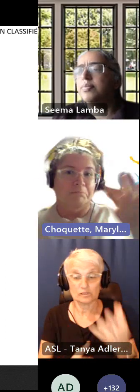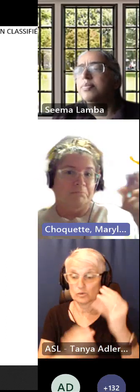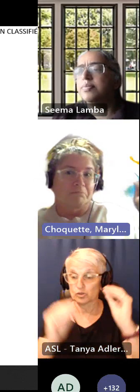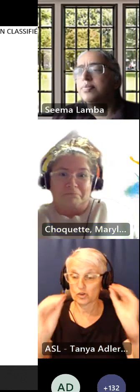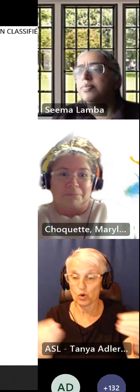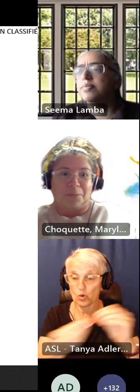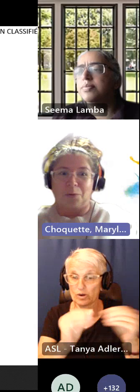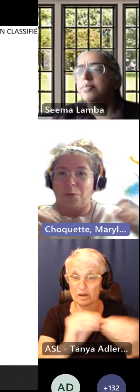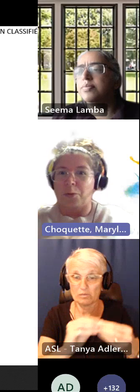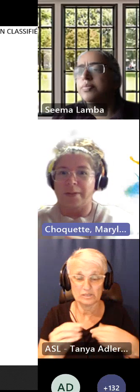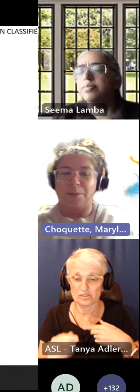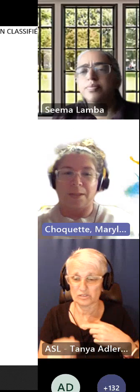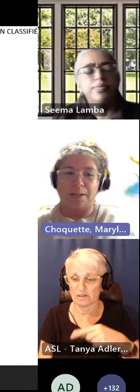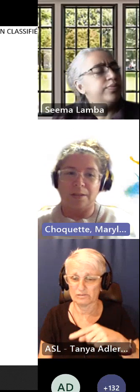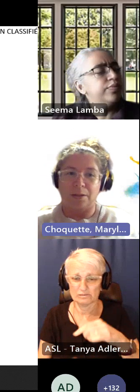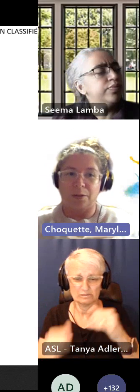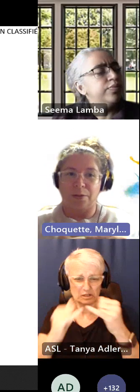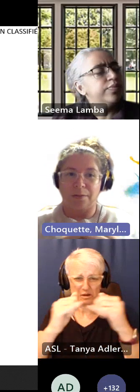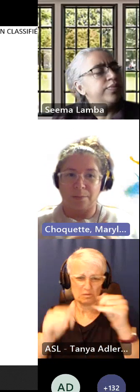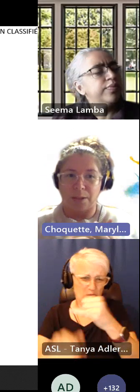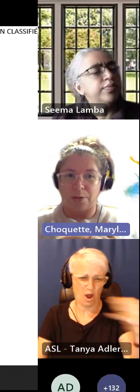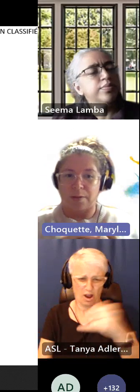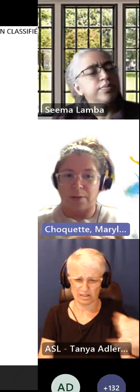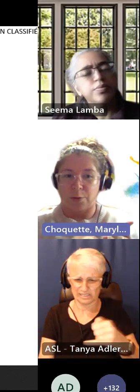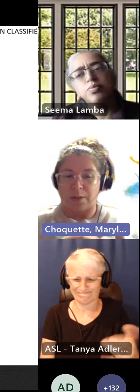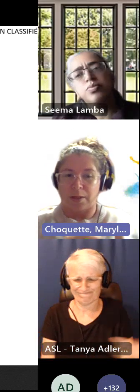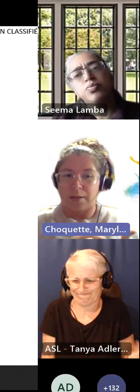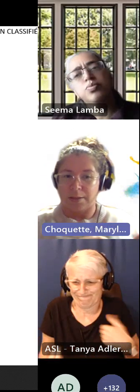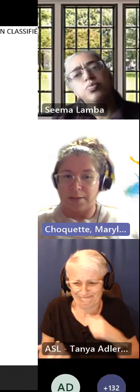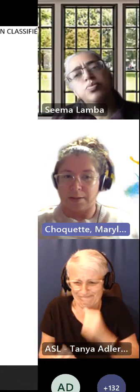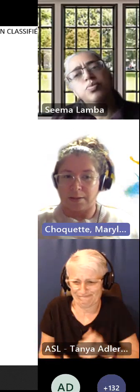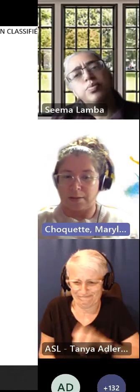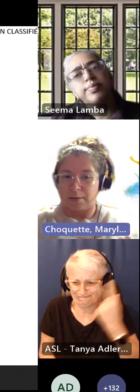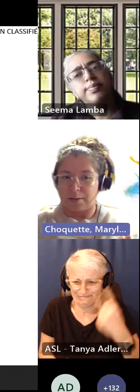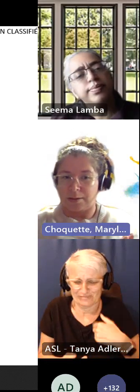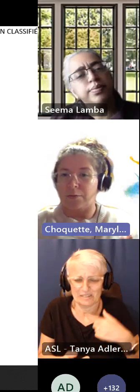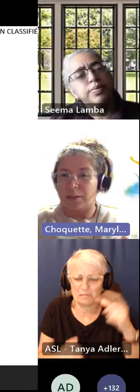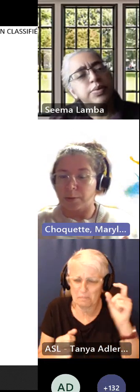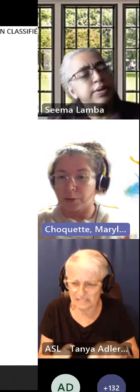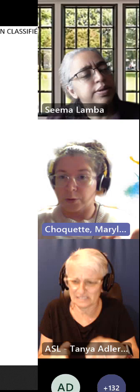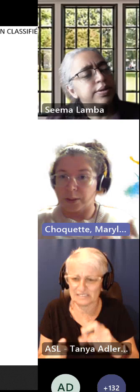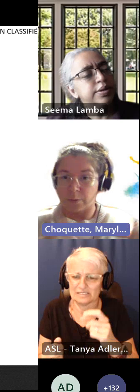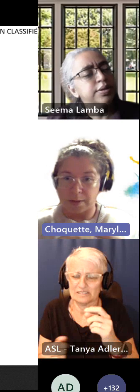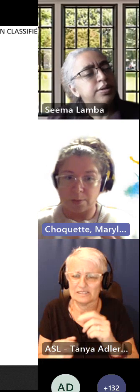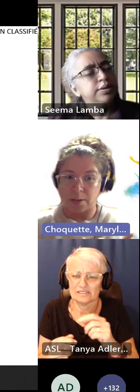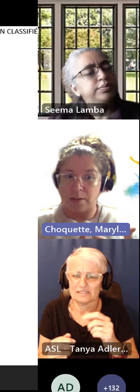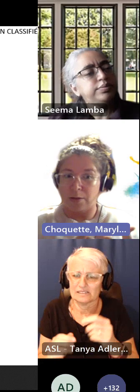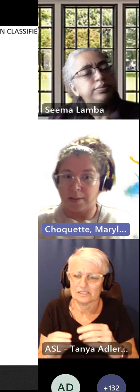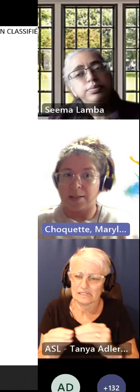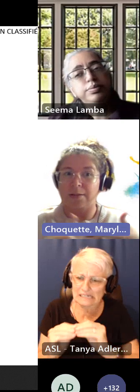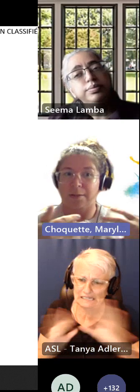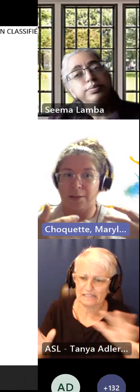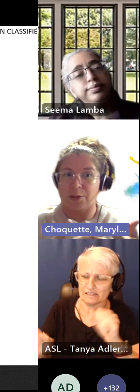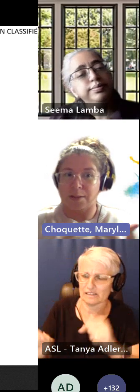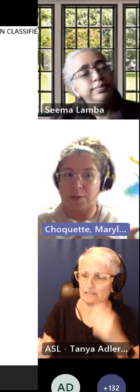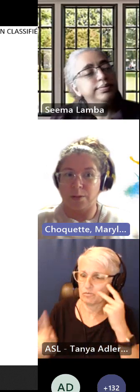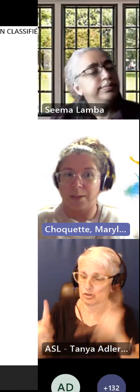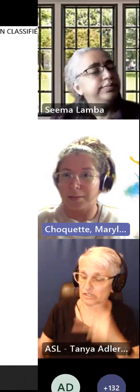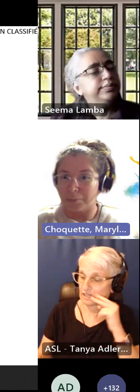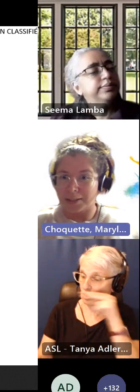graphs. Don't know what they mean. You need to make sure that your plan is self-explanatory. When somebody looks at